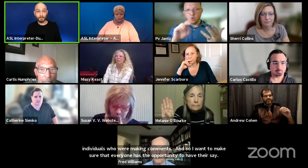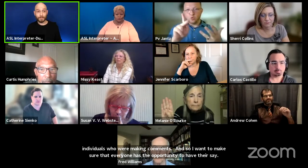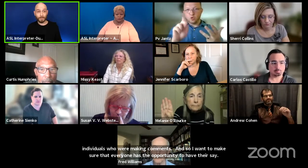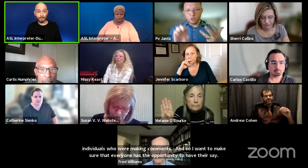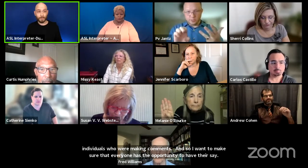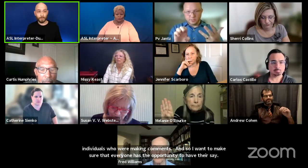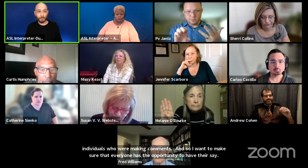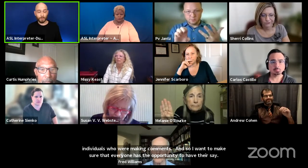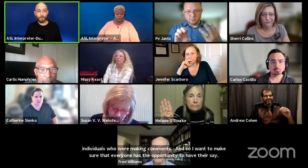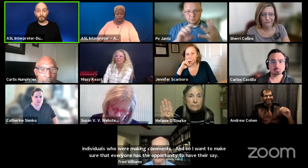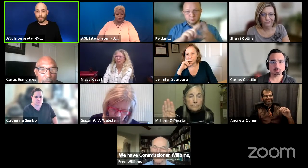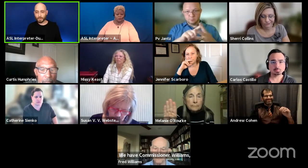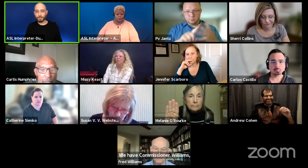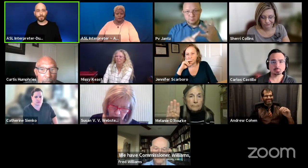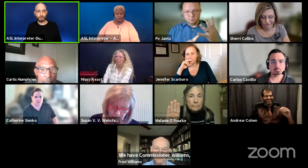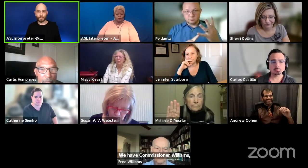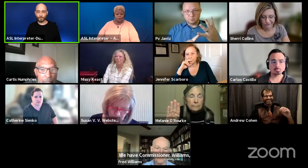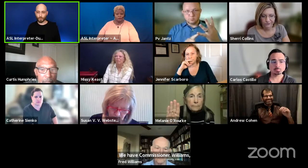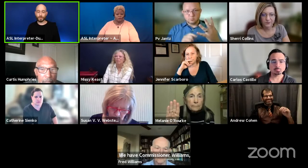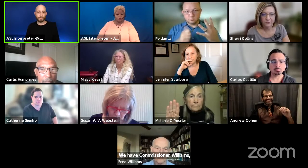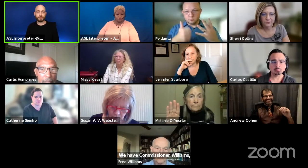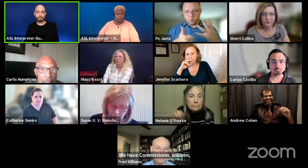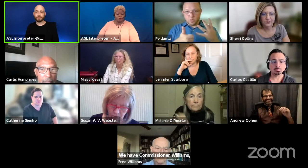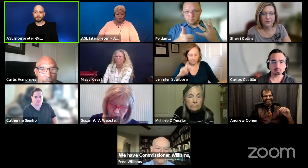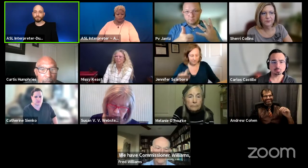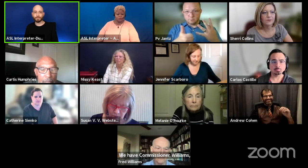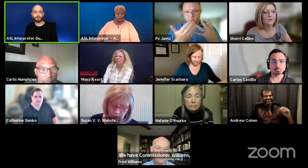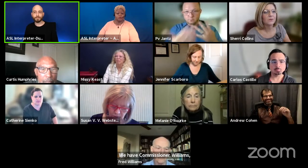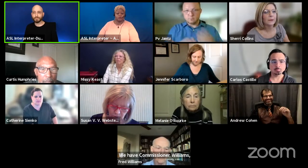Keast, followed by Commissioner O'Rourke.